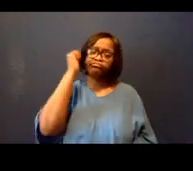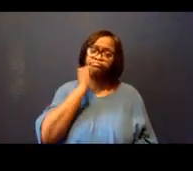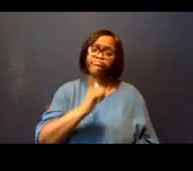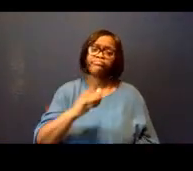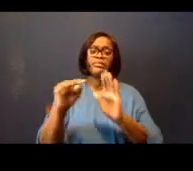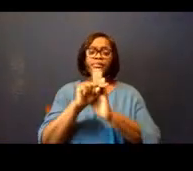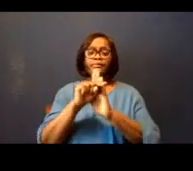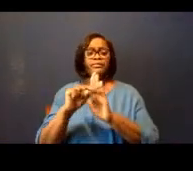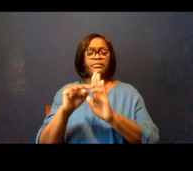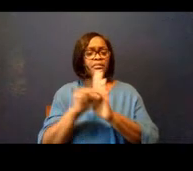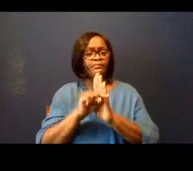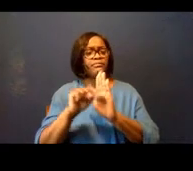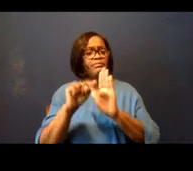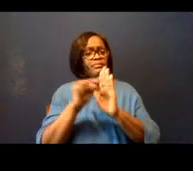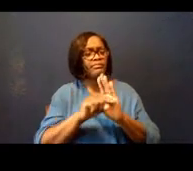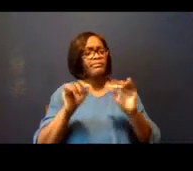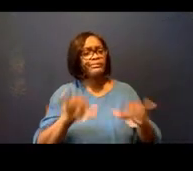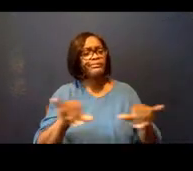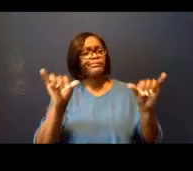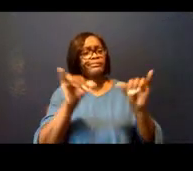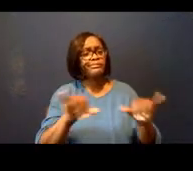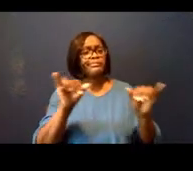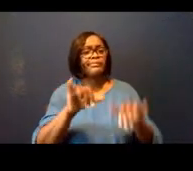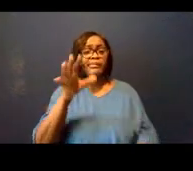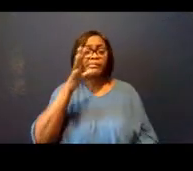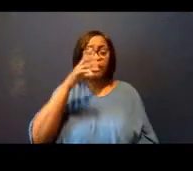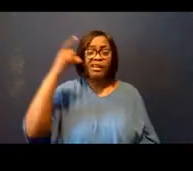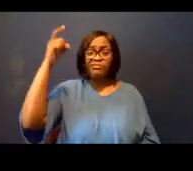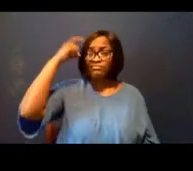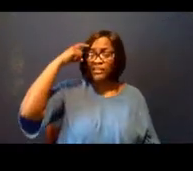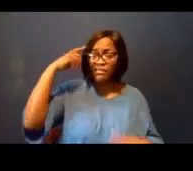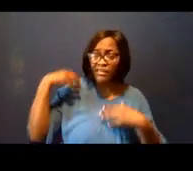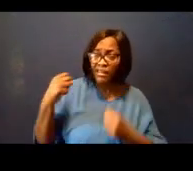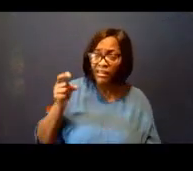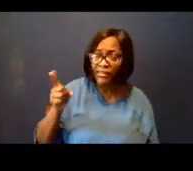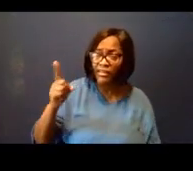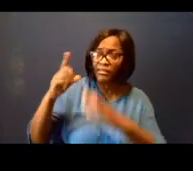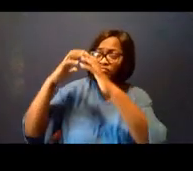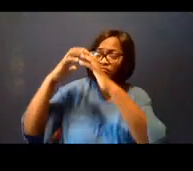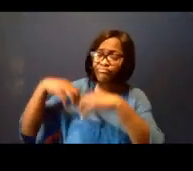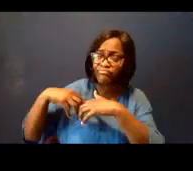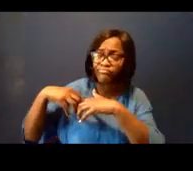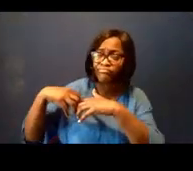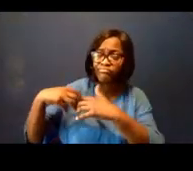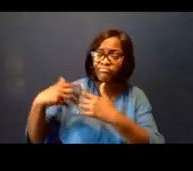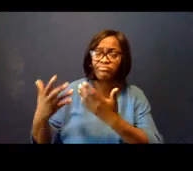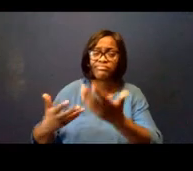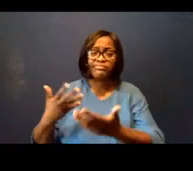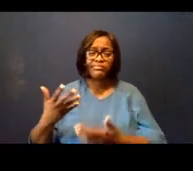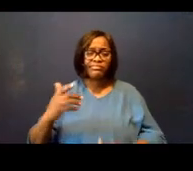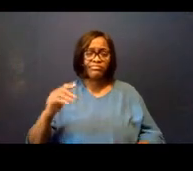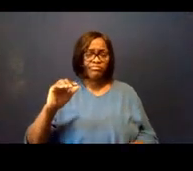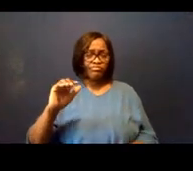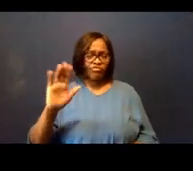this stigma and this criteria